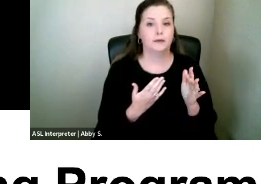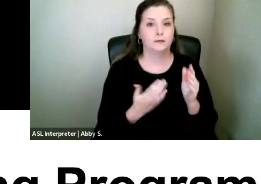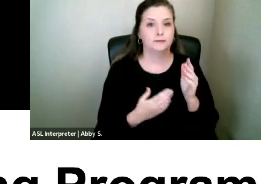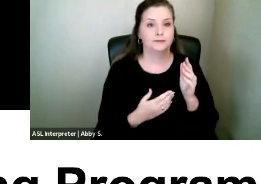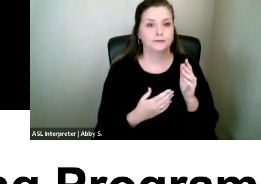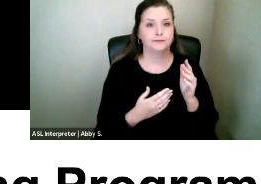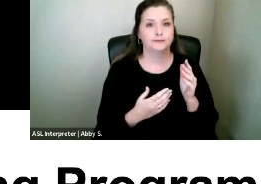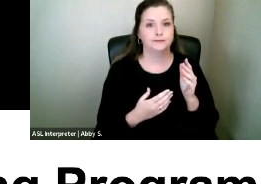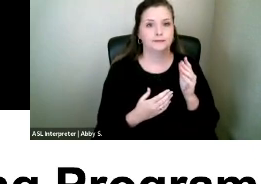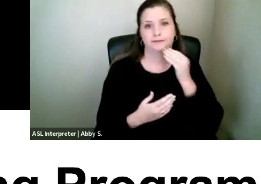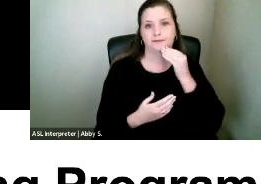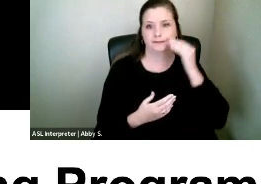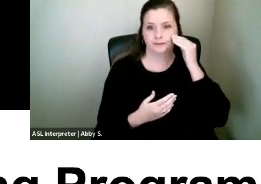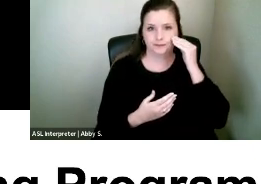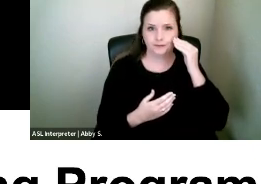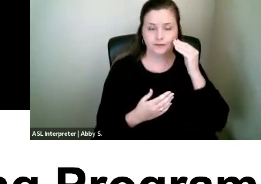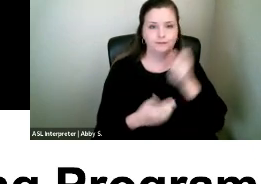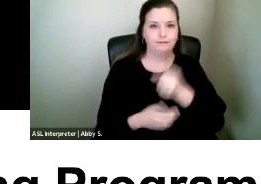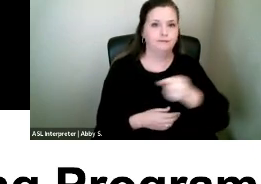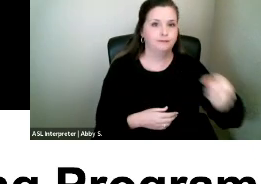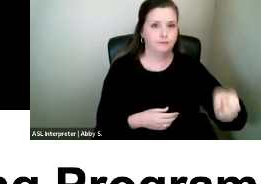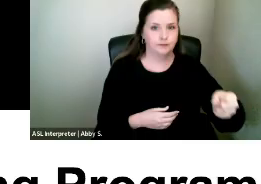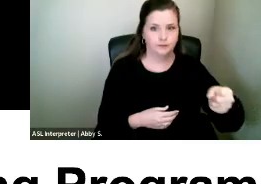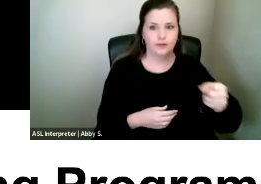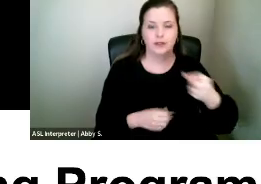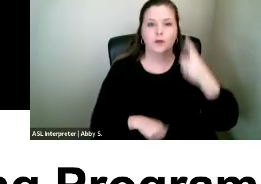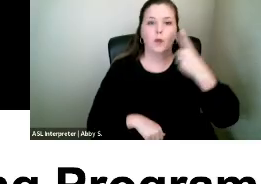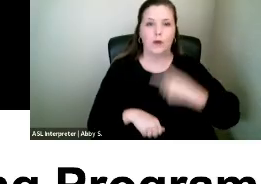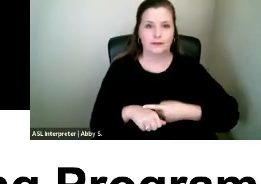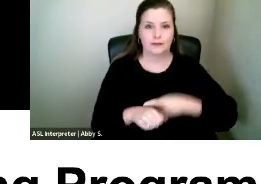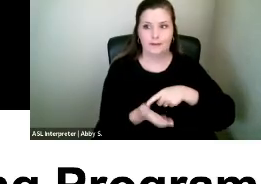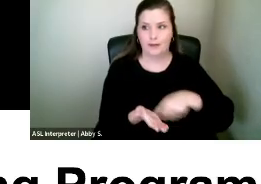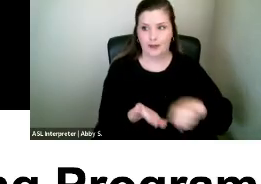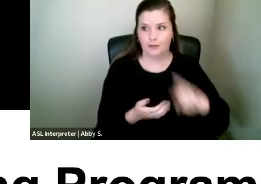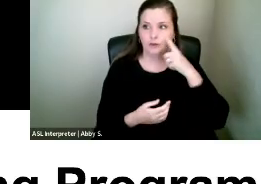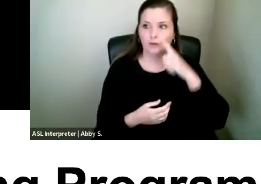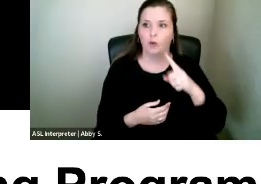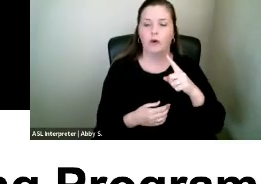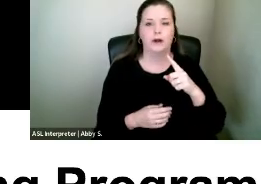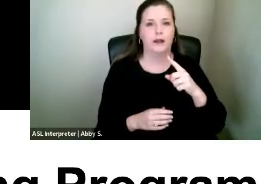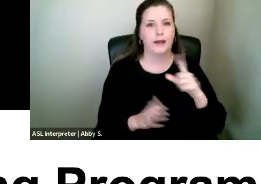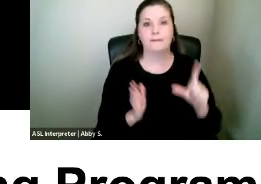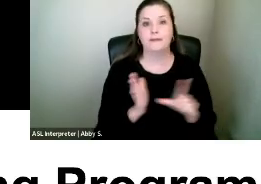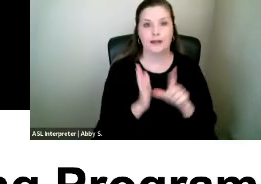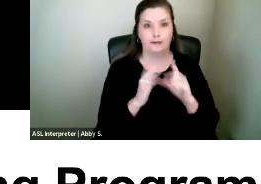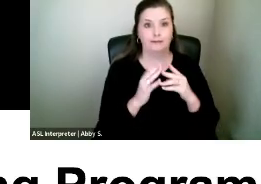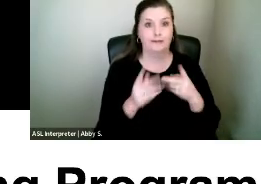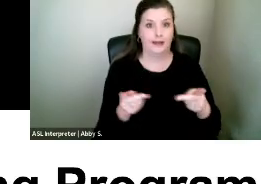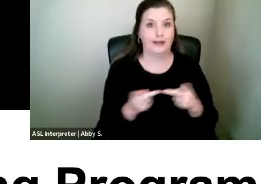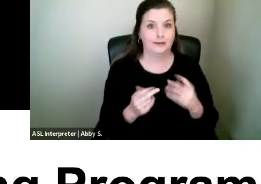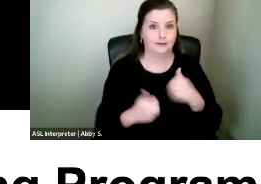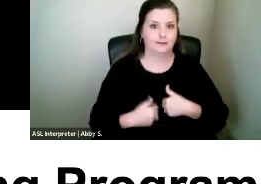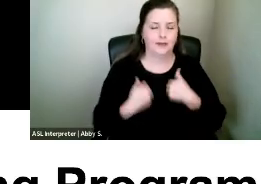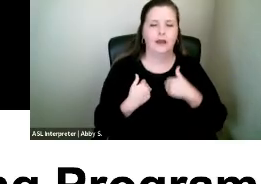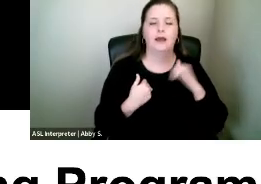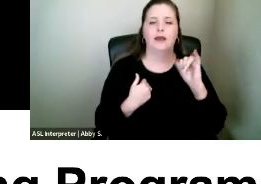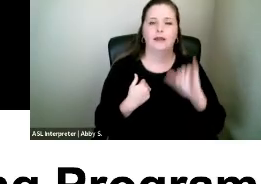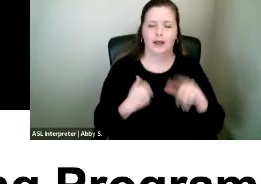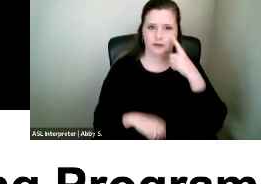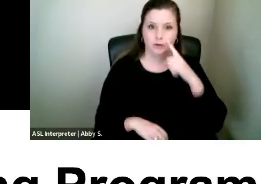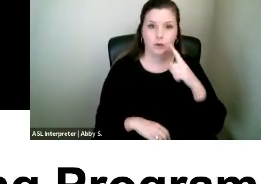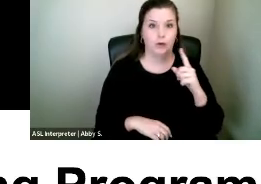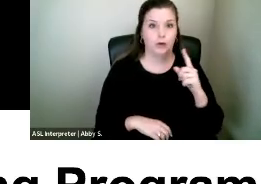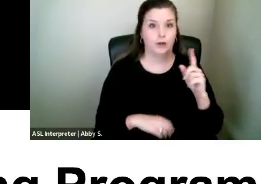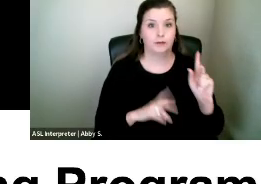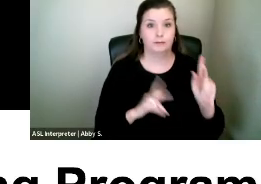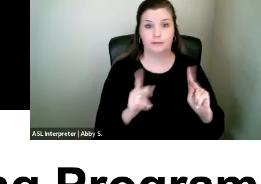Lodging displacement assistance is a one-time payment for immediate lodging. And this is for survivors who cannot